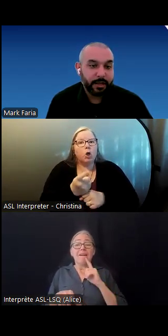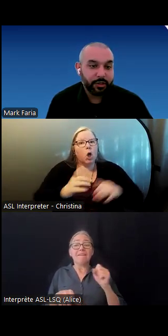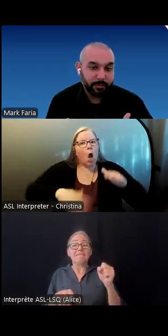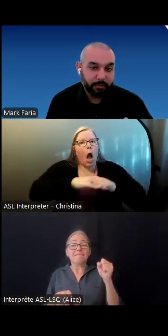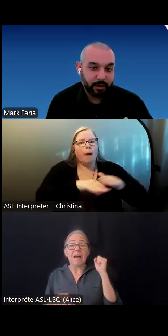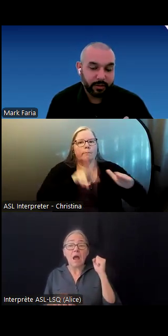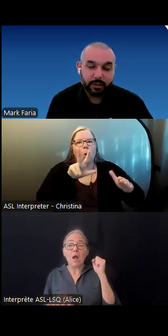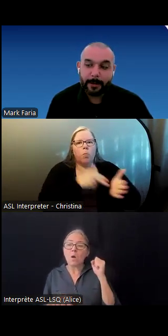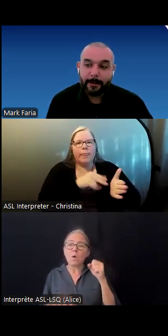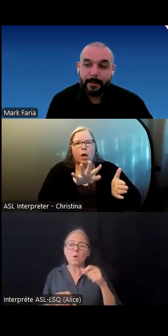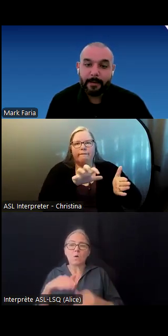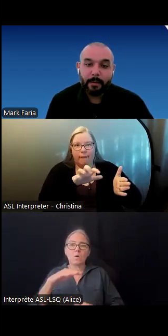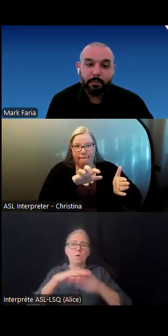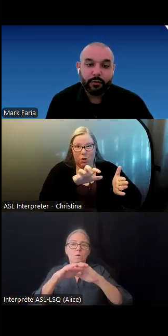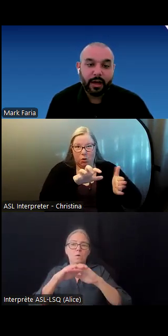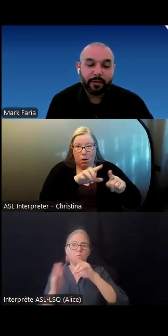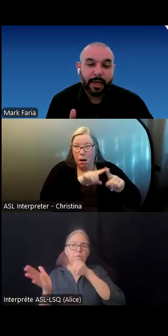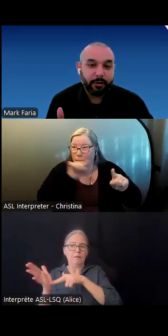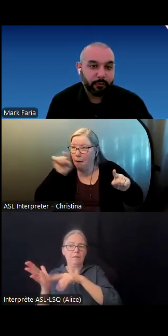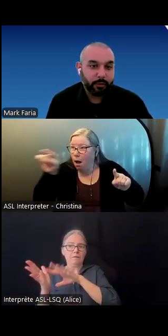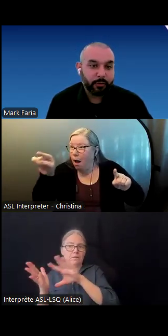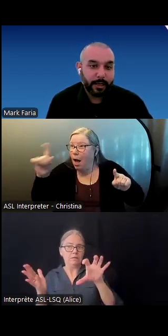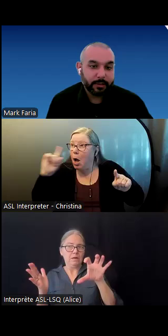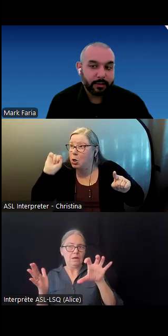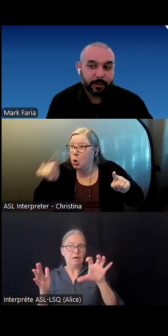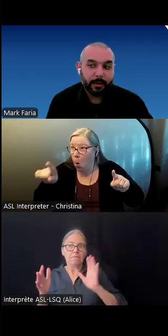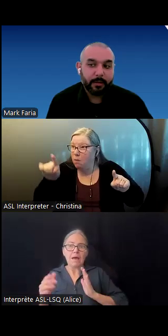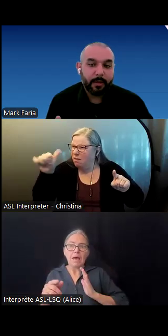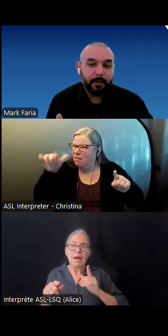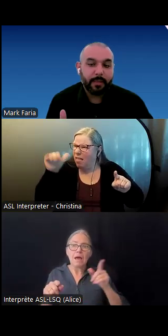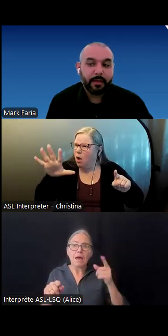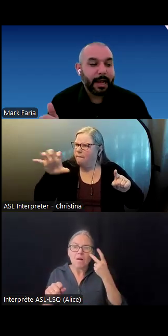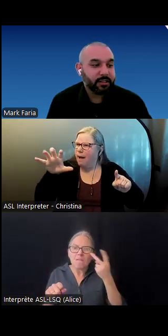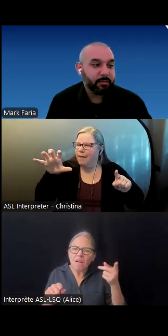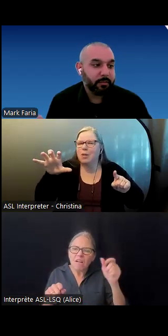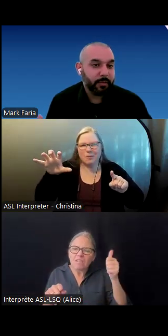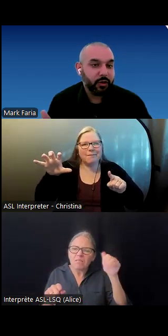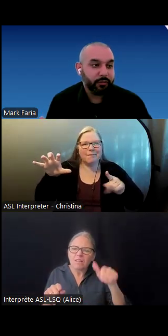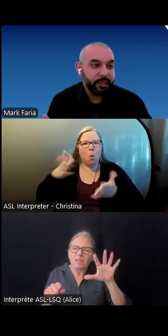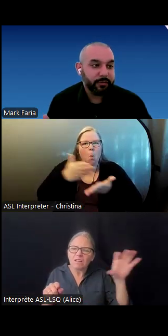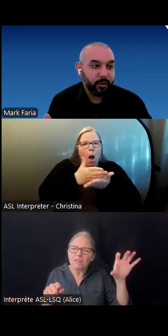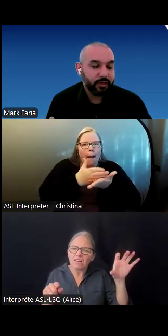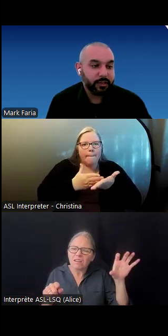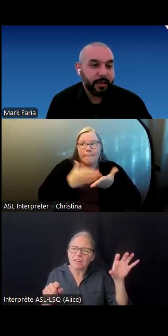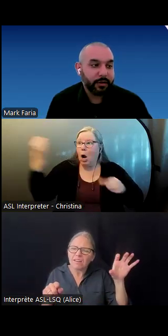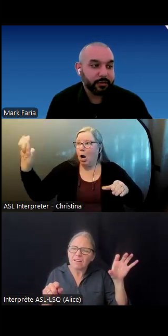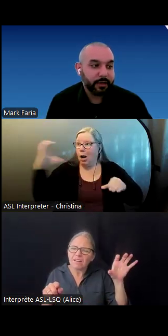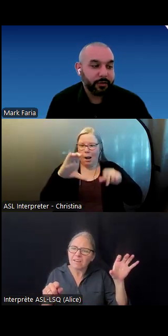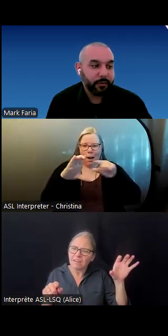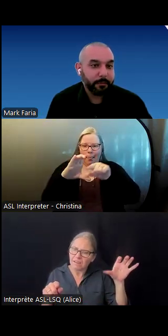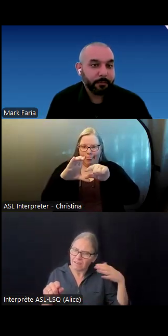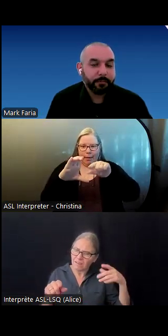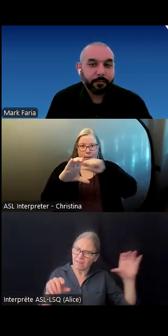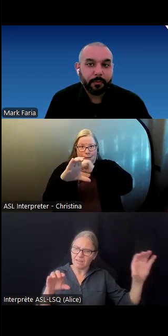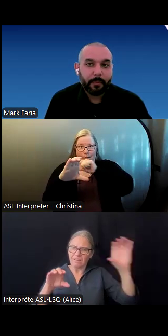which I mentioned in my previous slide. But if you have carry forward grants, then the maximum that you can receive in 1 year is